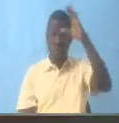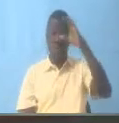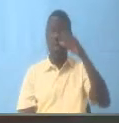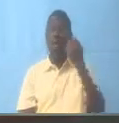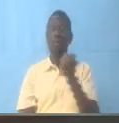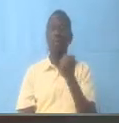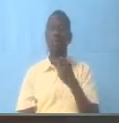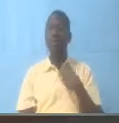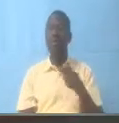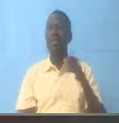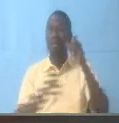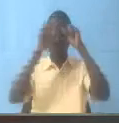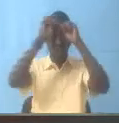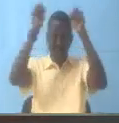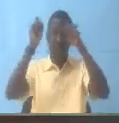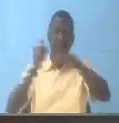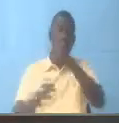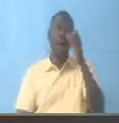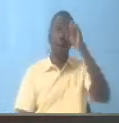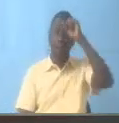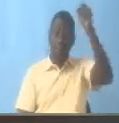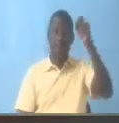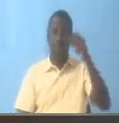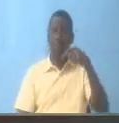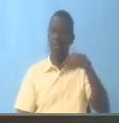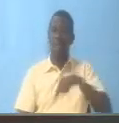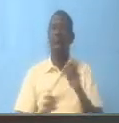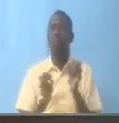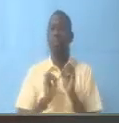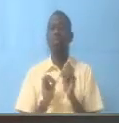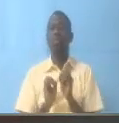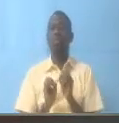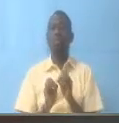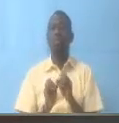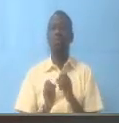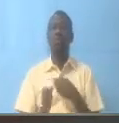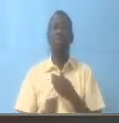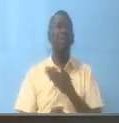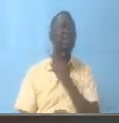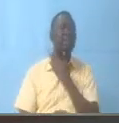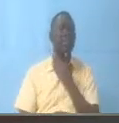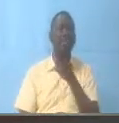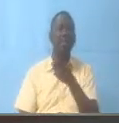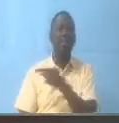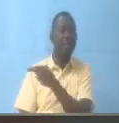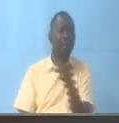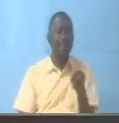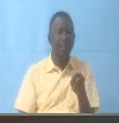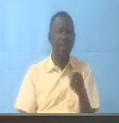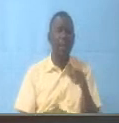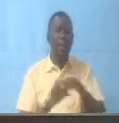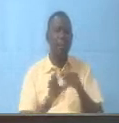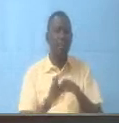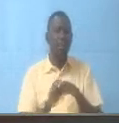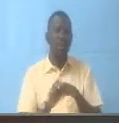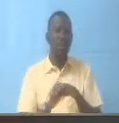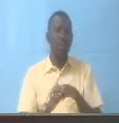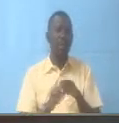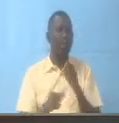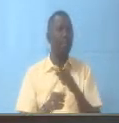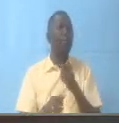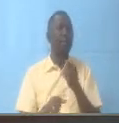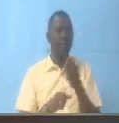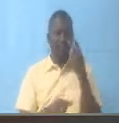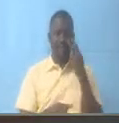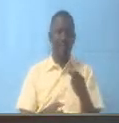no longer around. So some of these people have found it easier to come forward. Maybe they were afraid during that